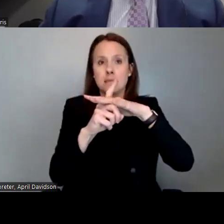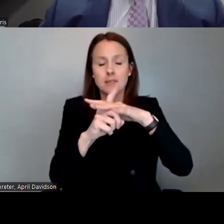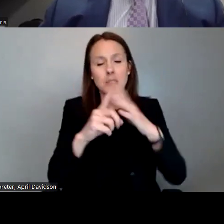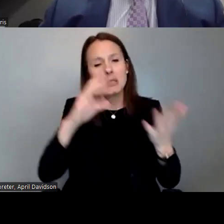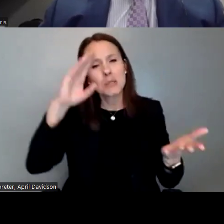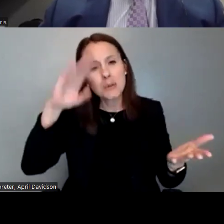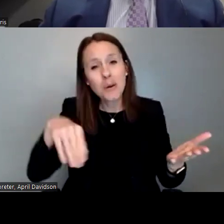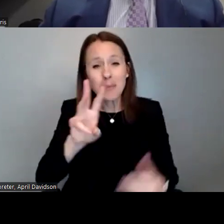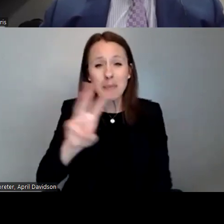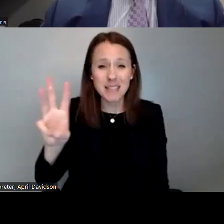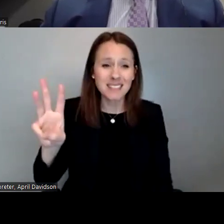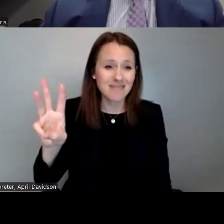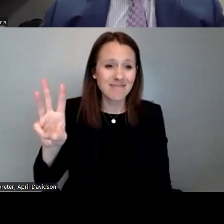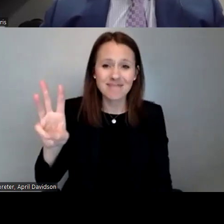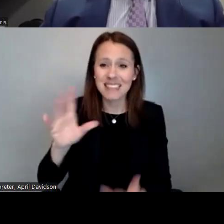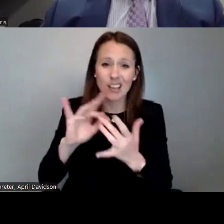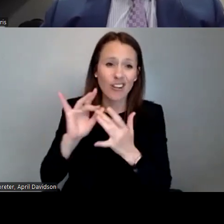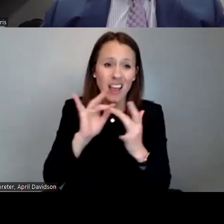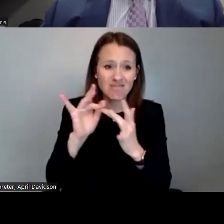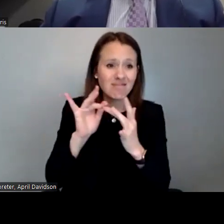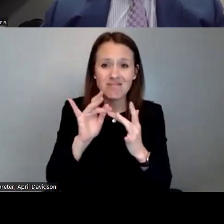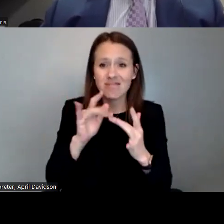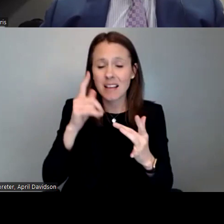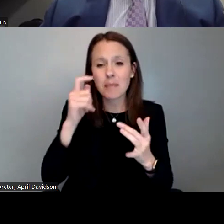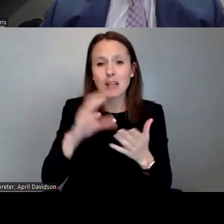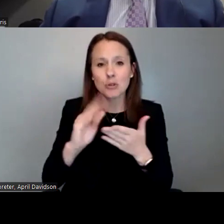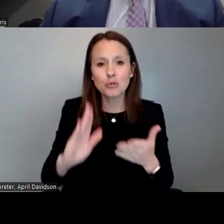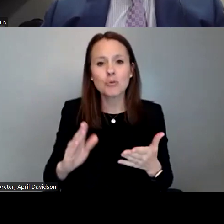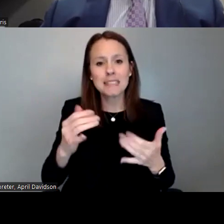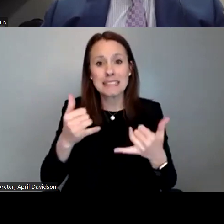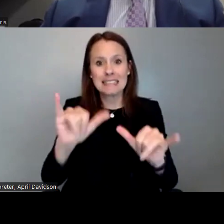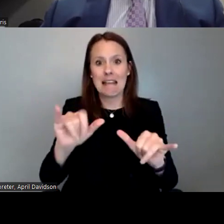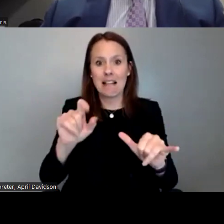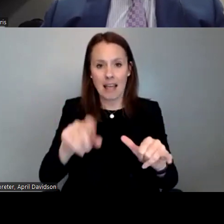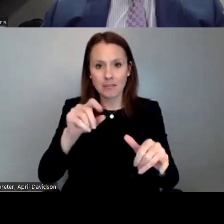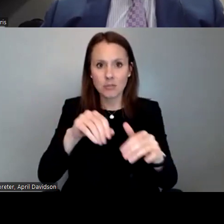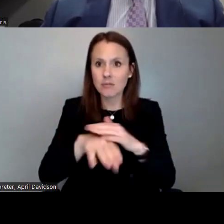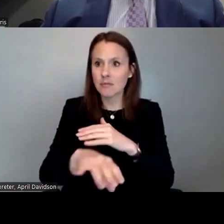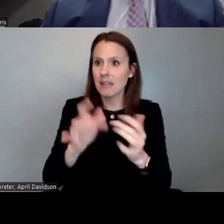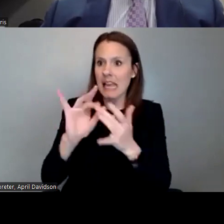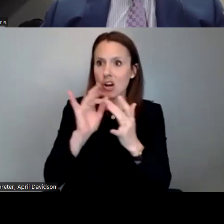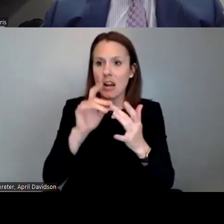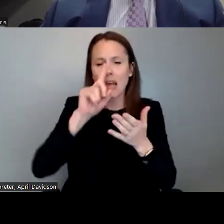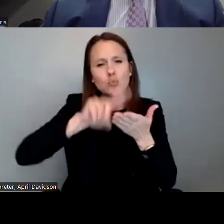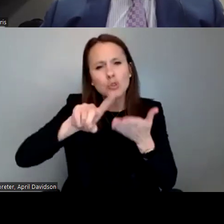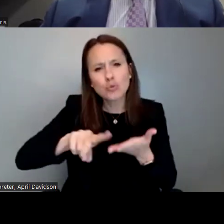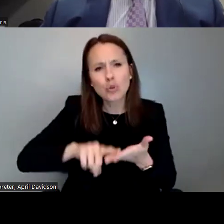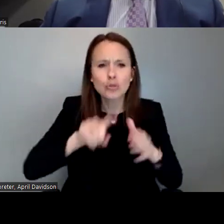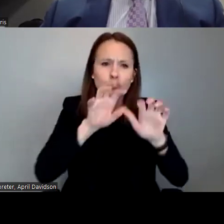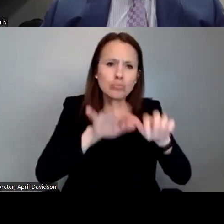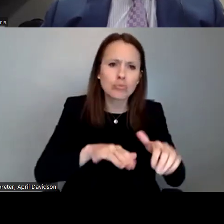know, websites is our internet, because our students still have to go out there and do research papers. They still have to, you